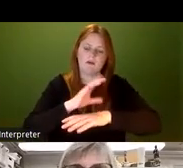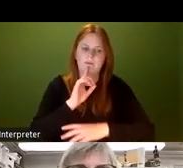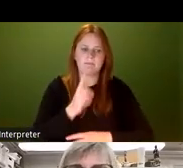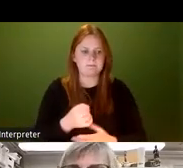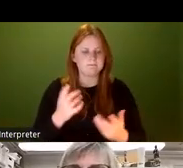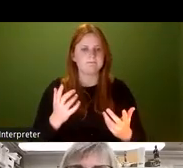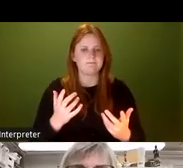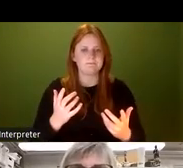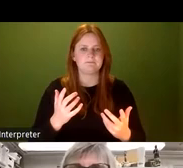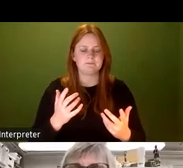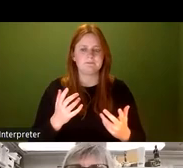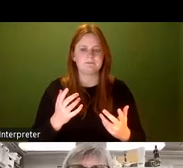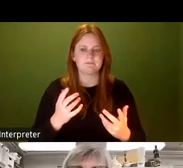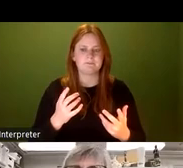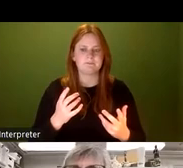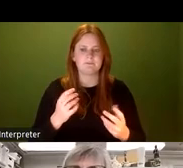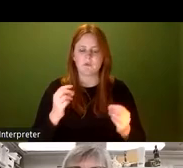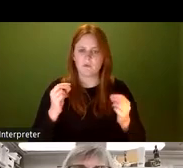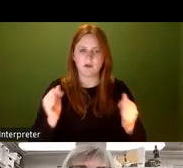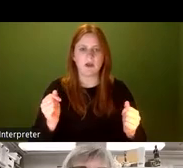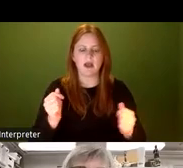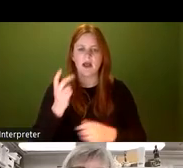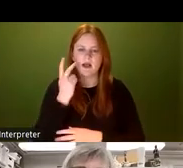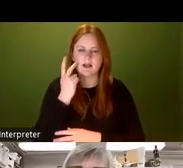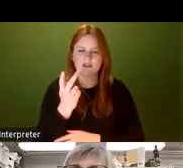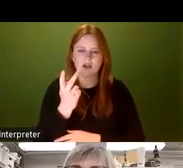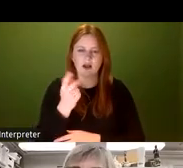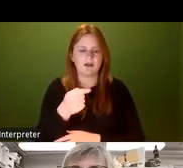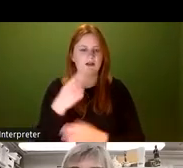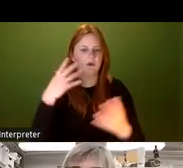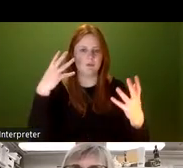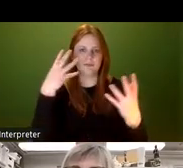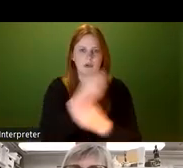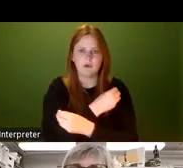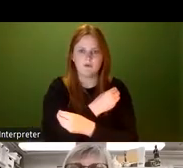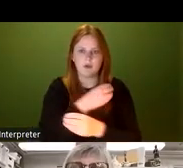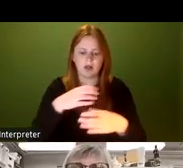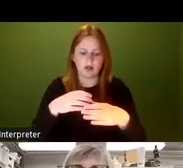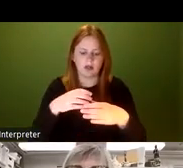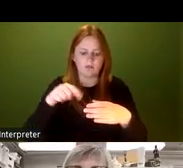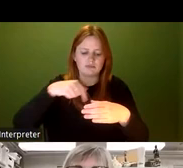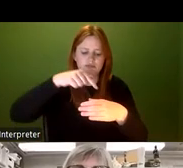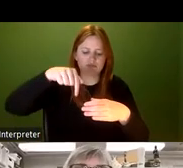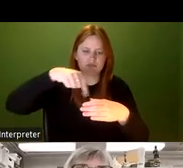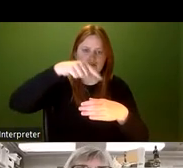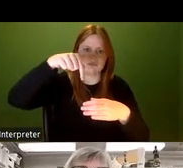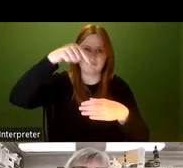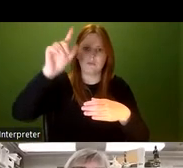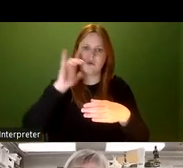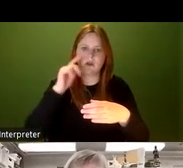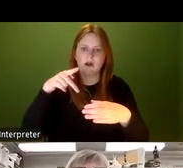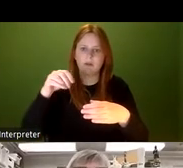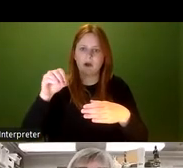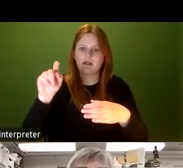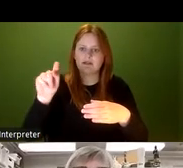I of course saw these as really, really beautiful coiled pods. And there's another